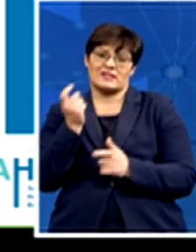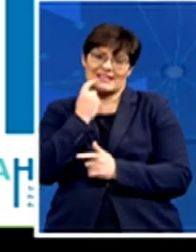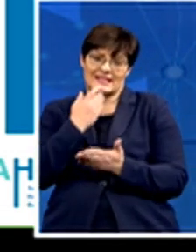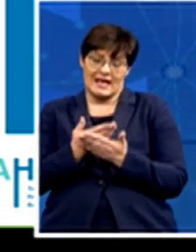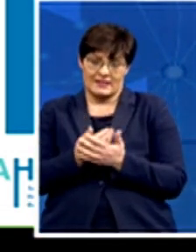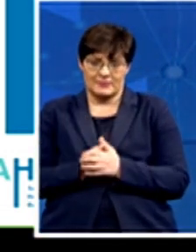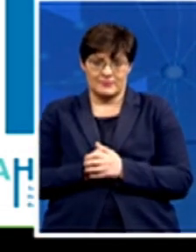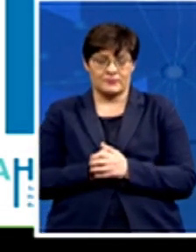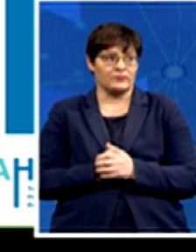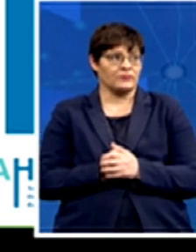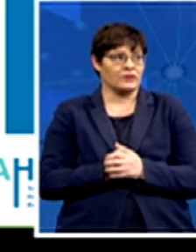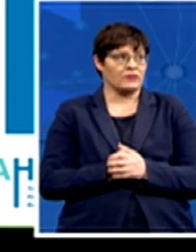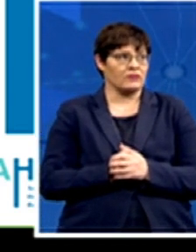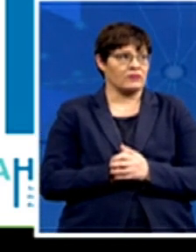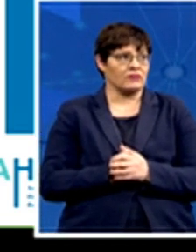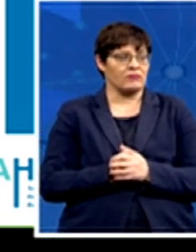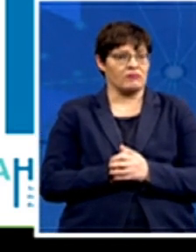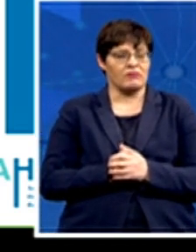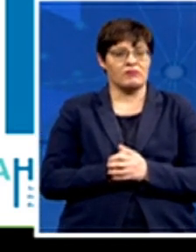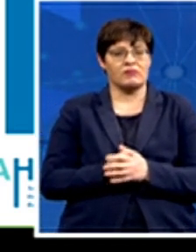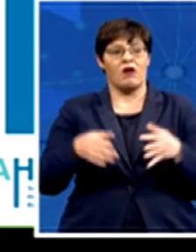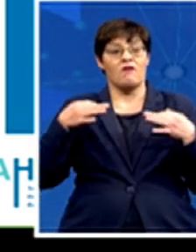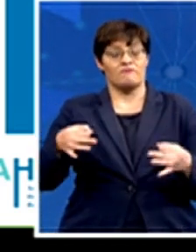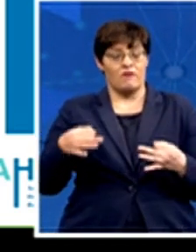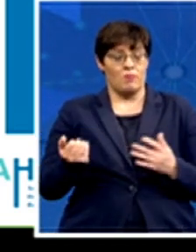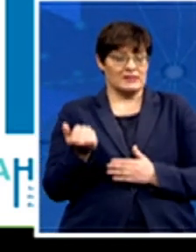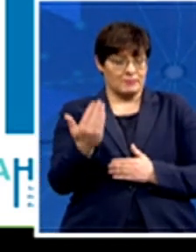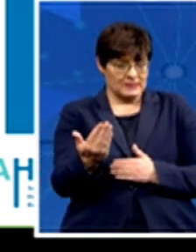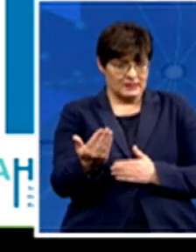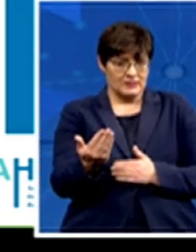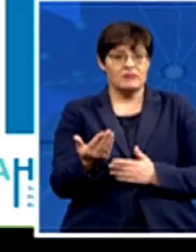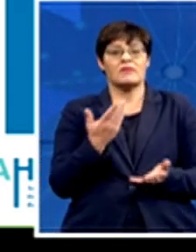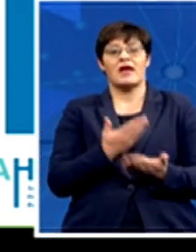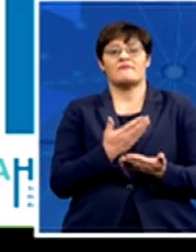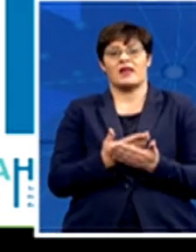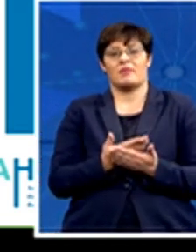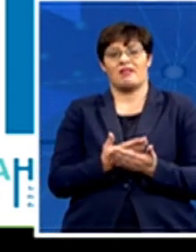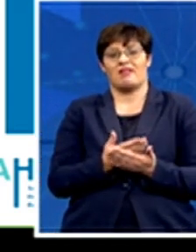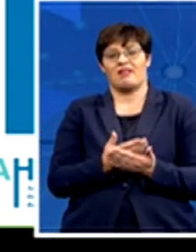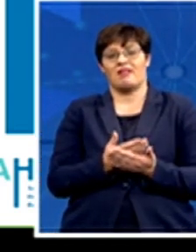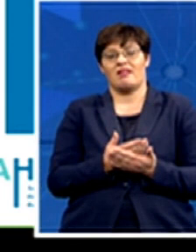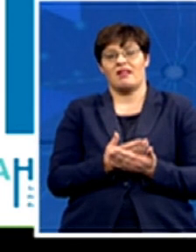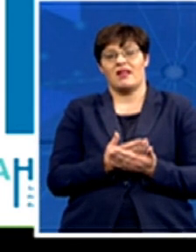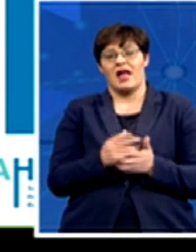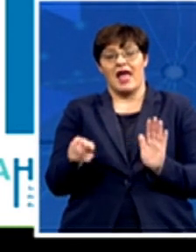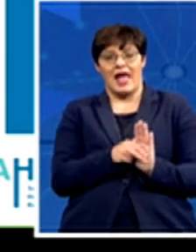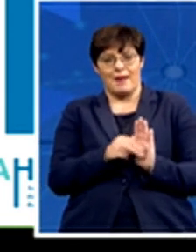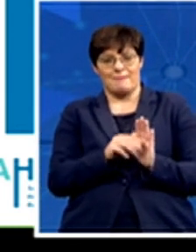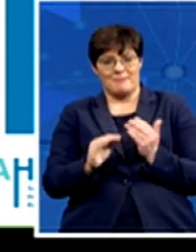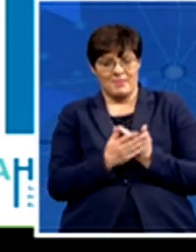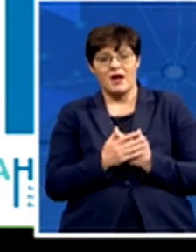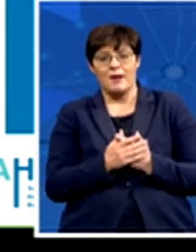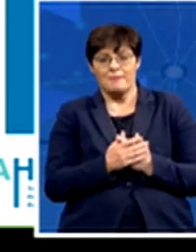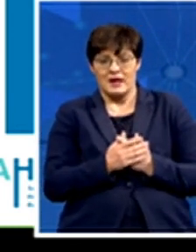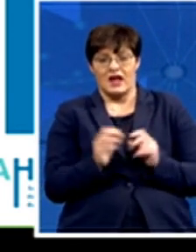form is submitted, then the report will be available on the backside of the MedSafety app, which is the Vigilance Hub, where both